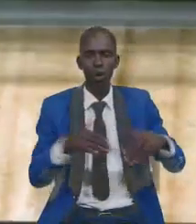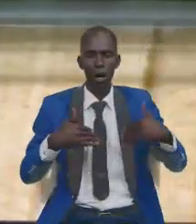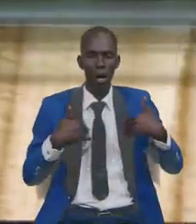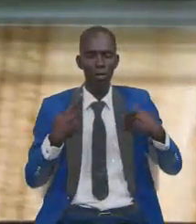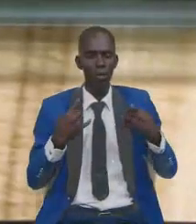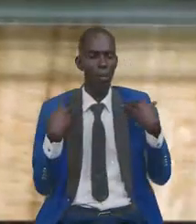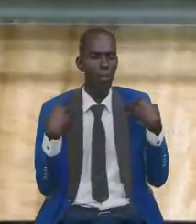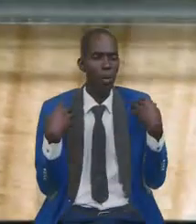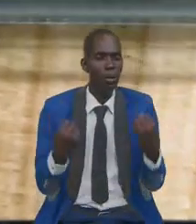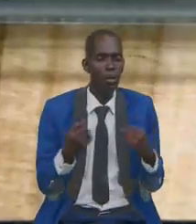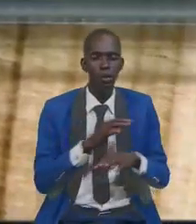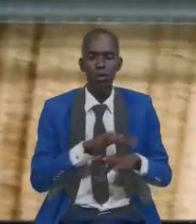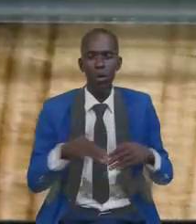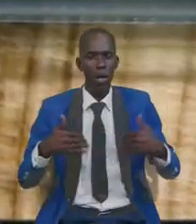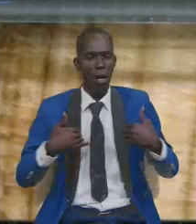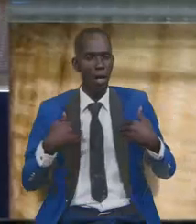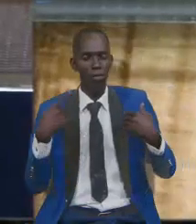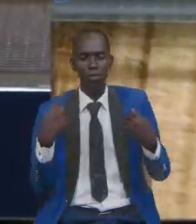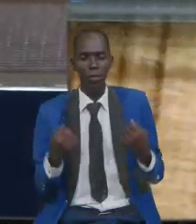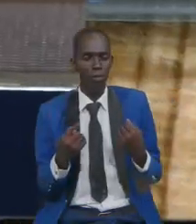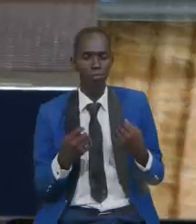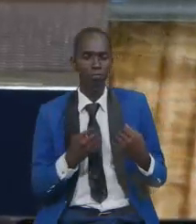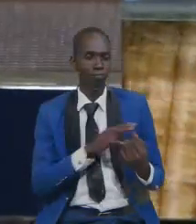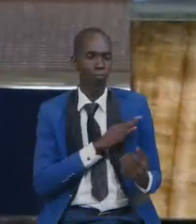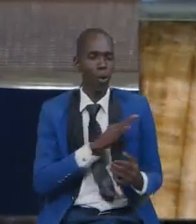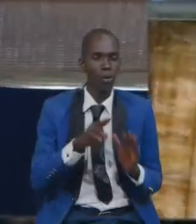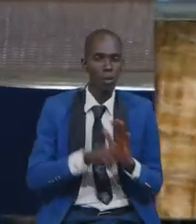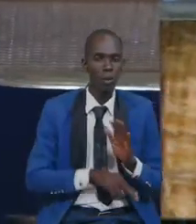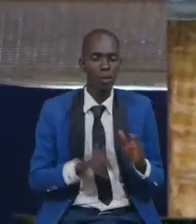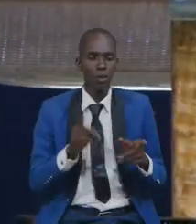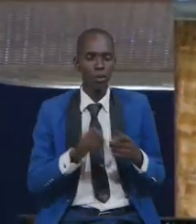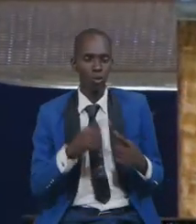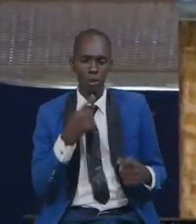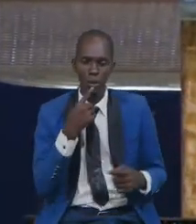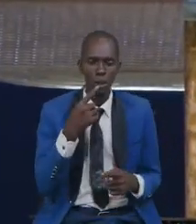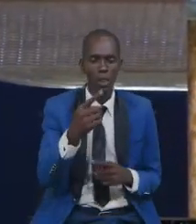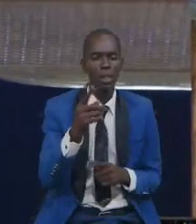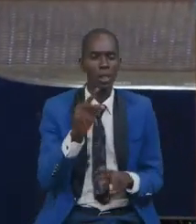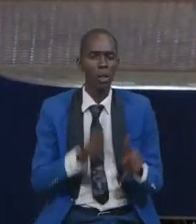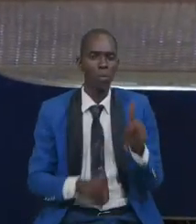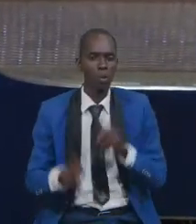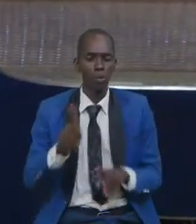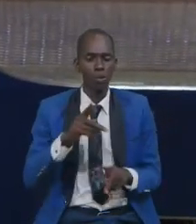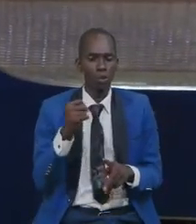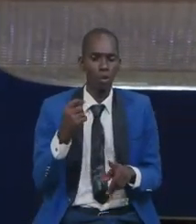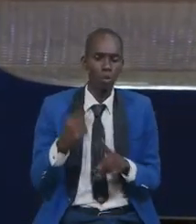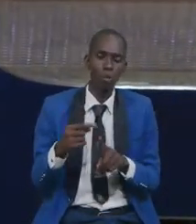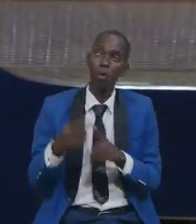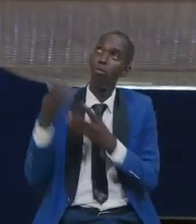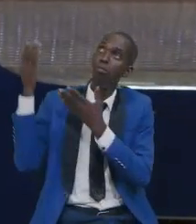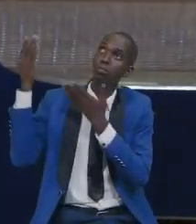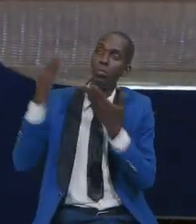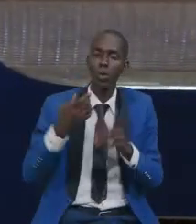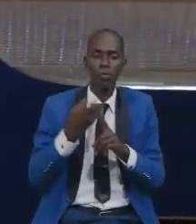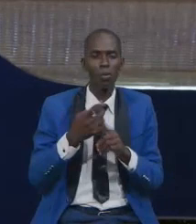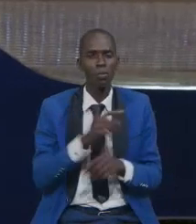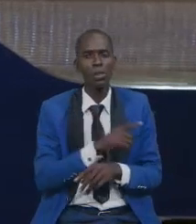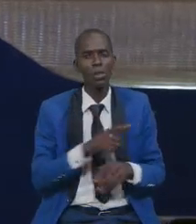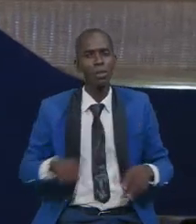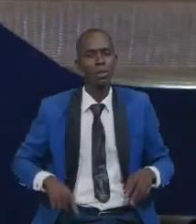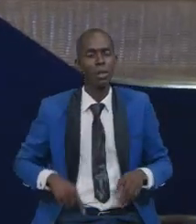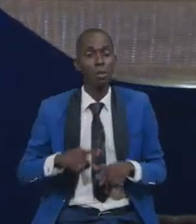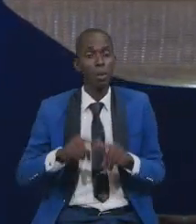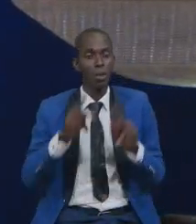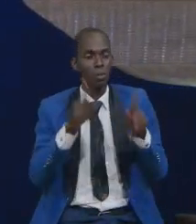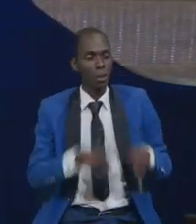the courage to tell the message, to tell the people the message of the Lord. He's